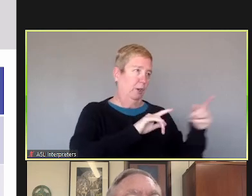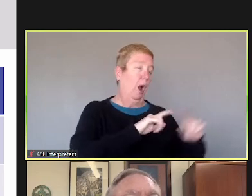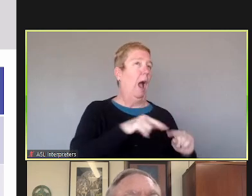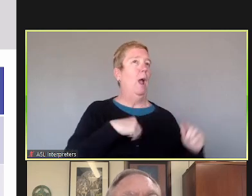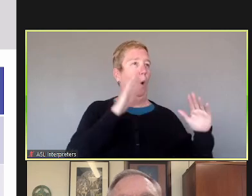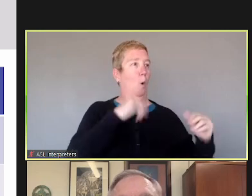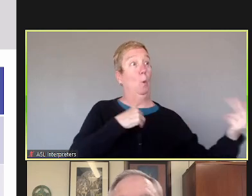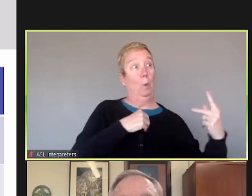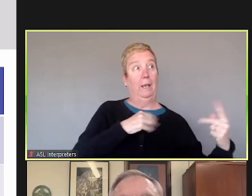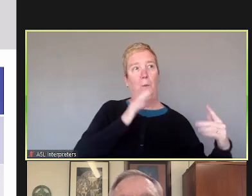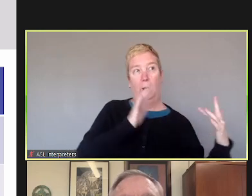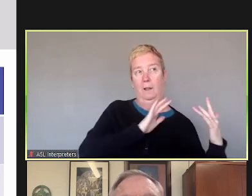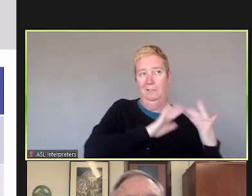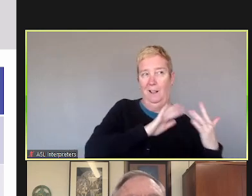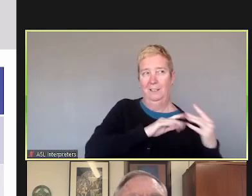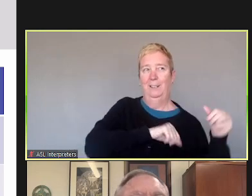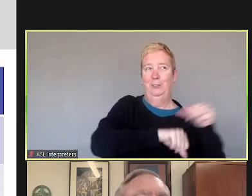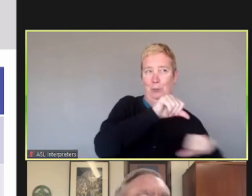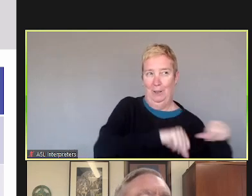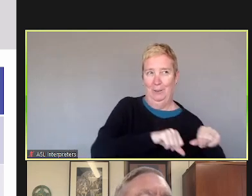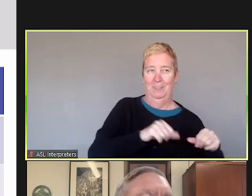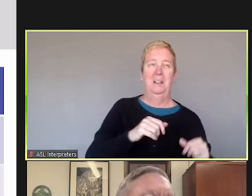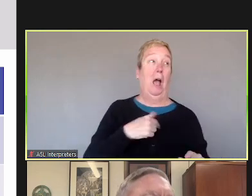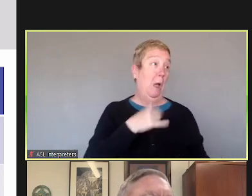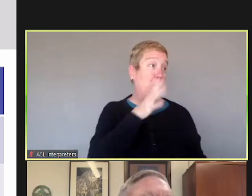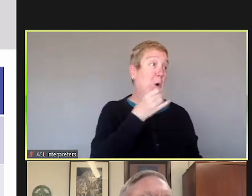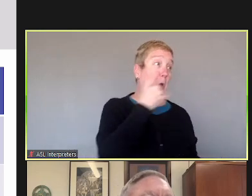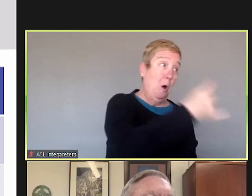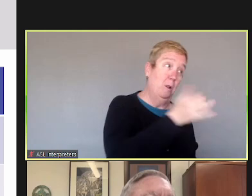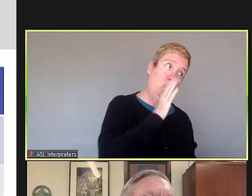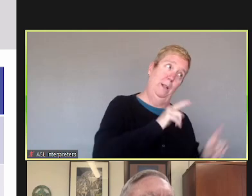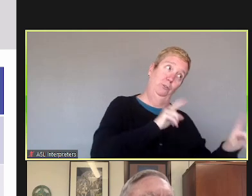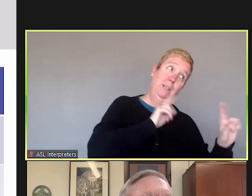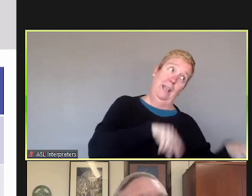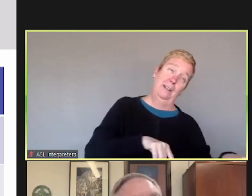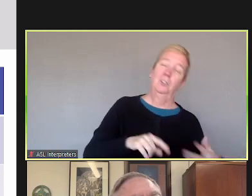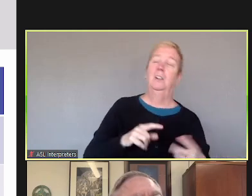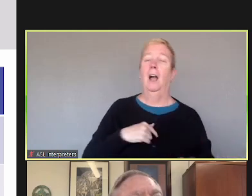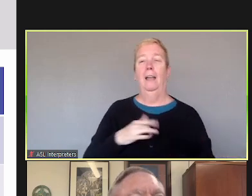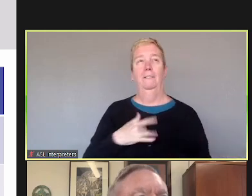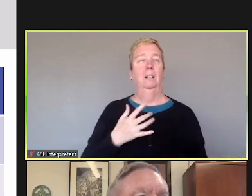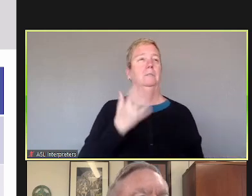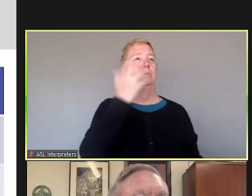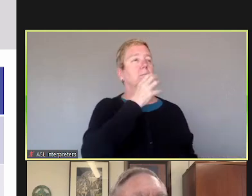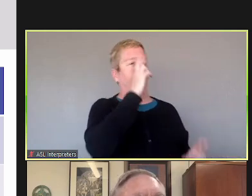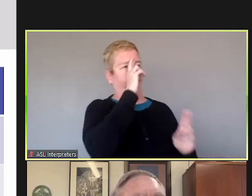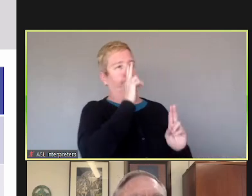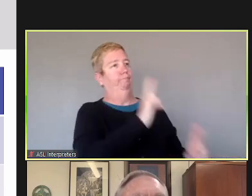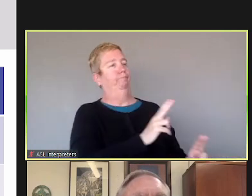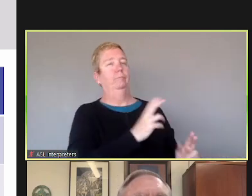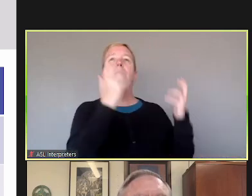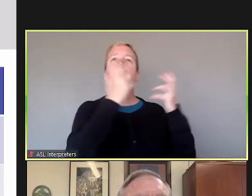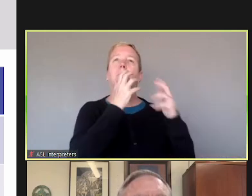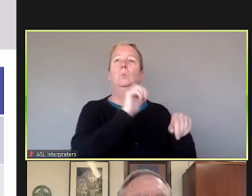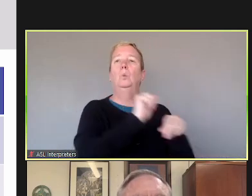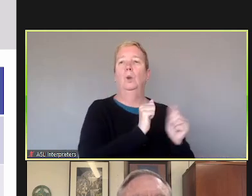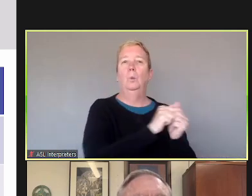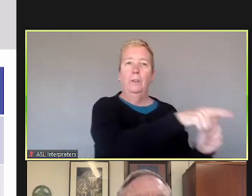if she'll still take my calls, but we're just so privileged to have her here and sad to see her go, but I just wanted to